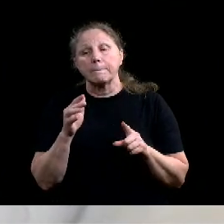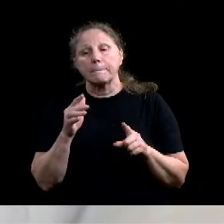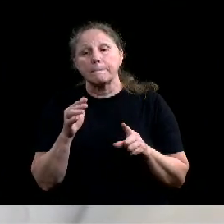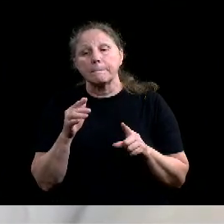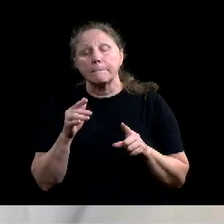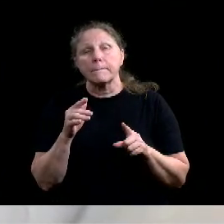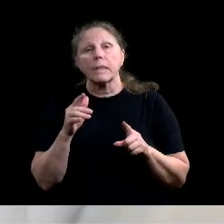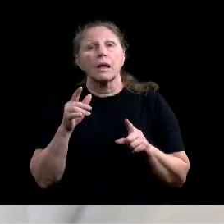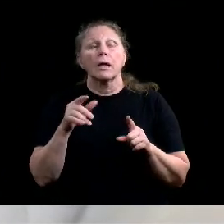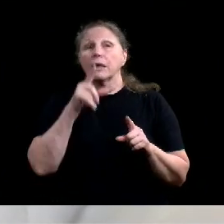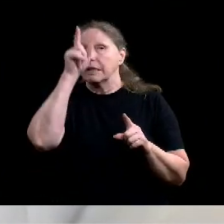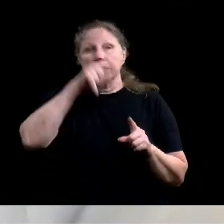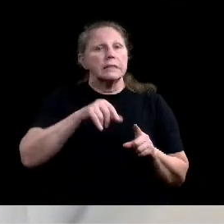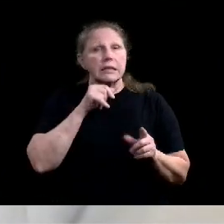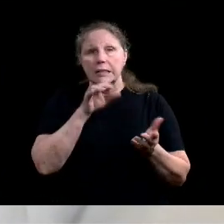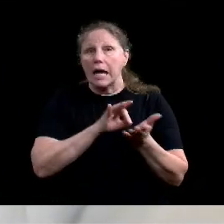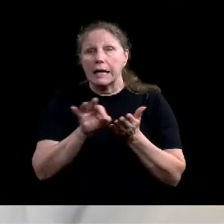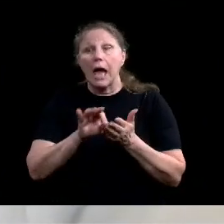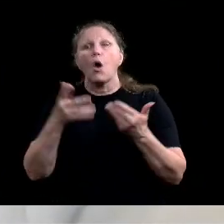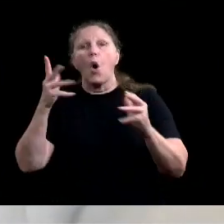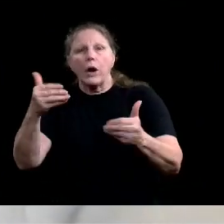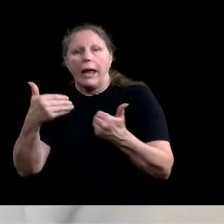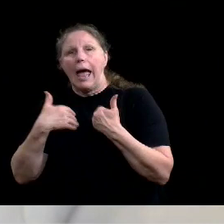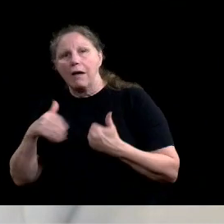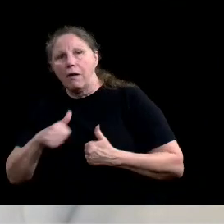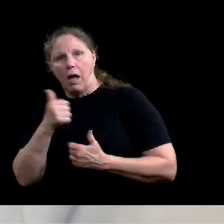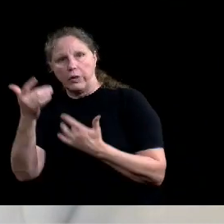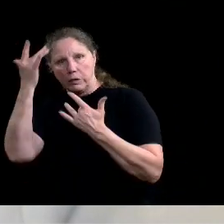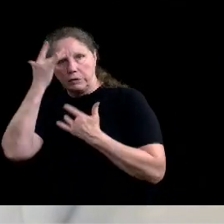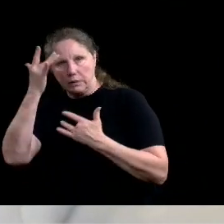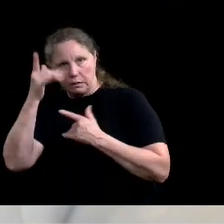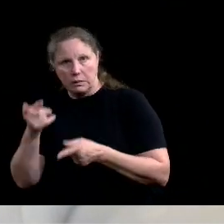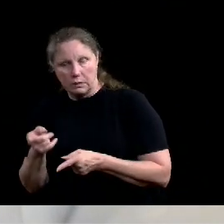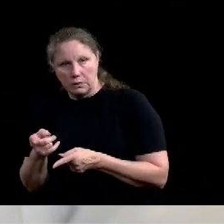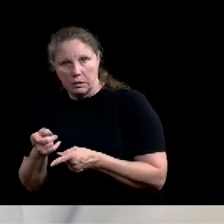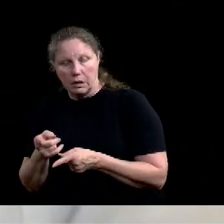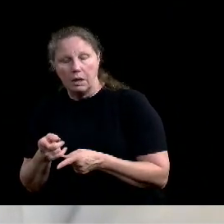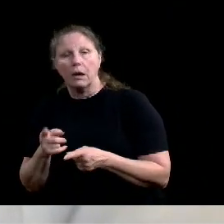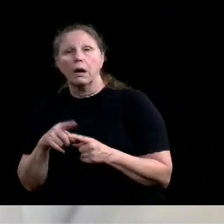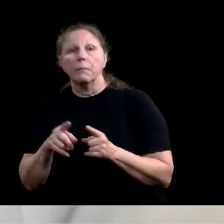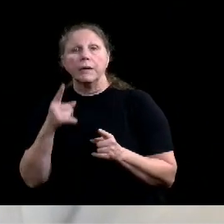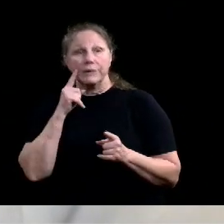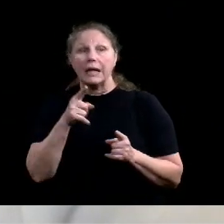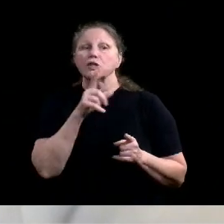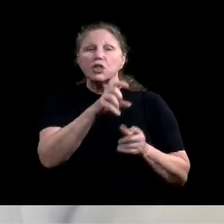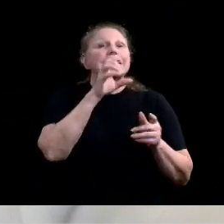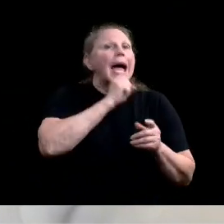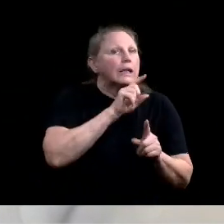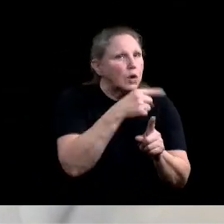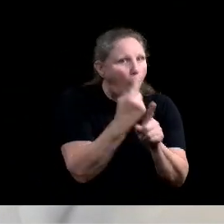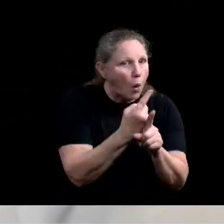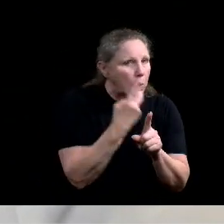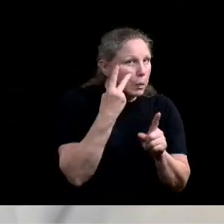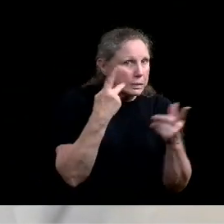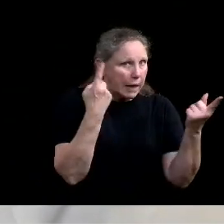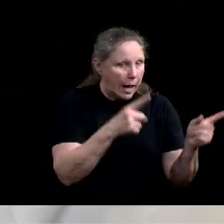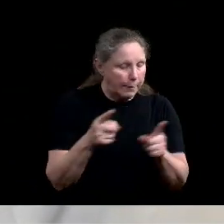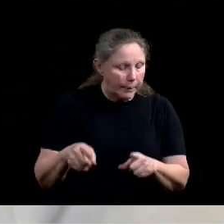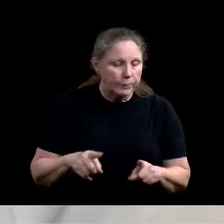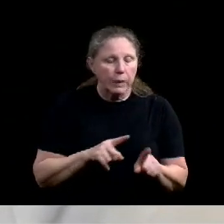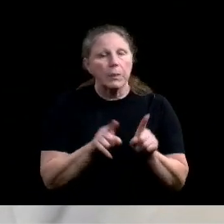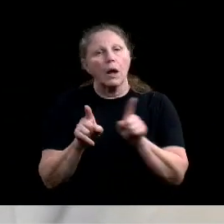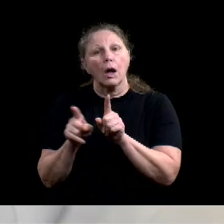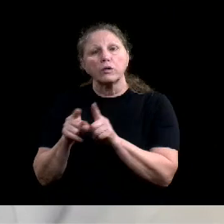that's cross-sectionally what we see through the community. But we also know that any given individual who